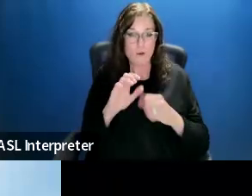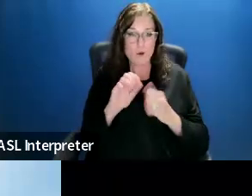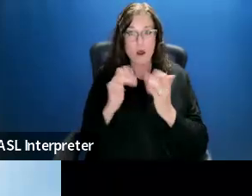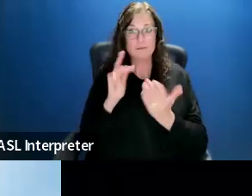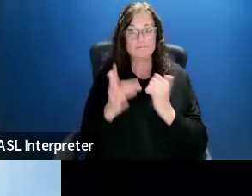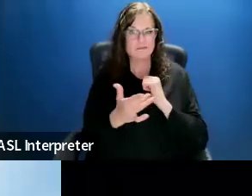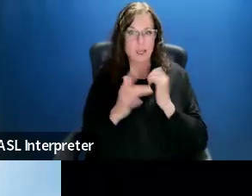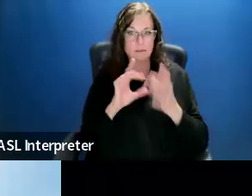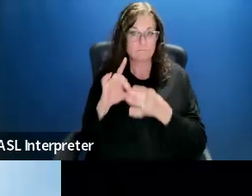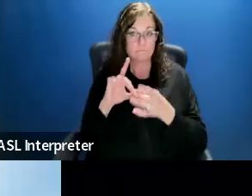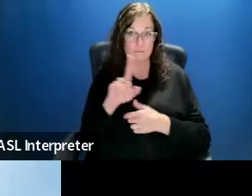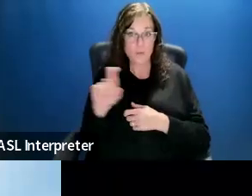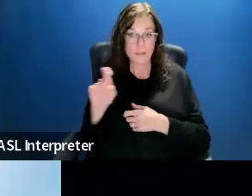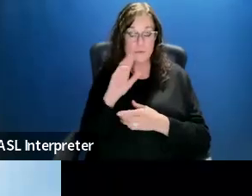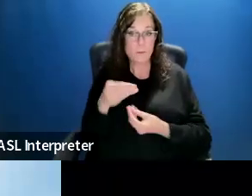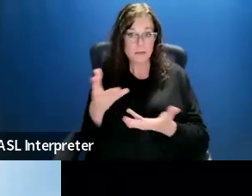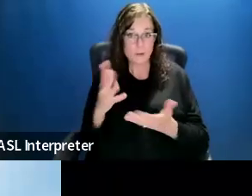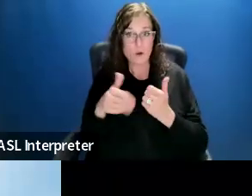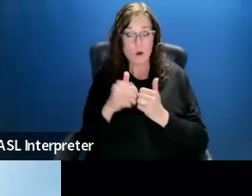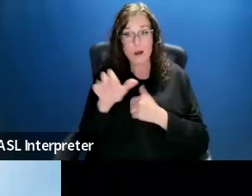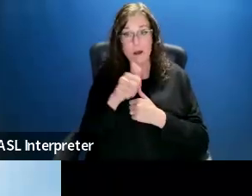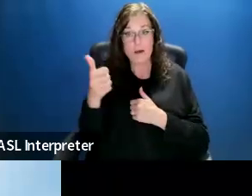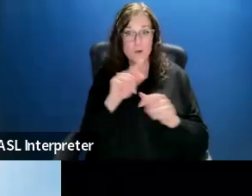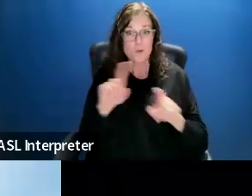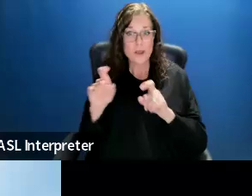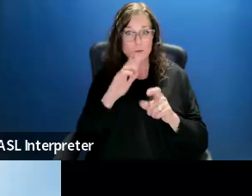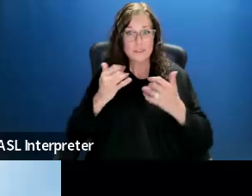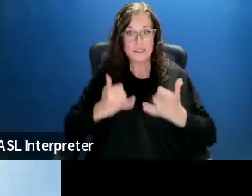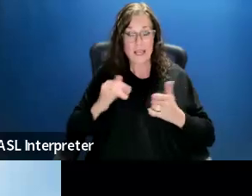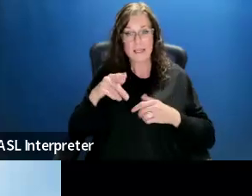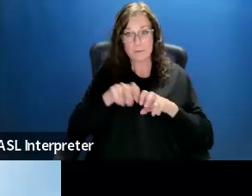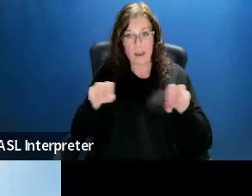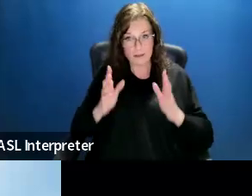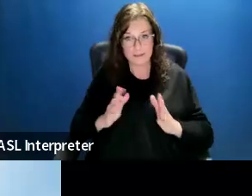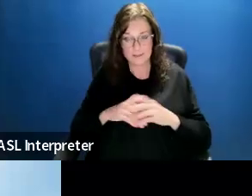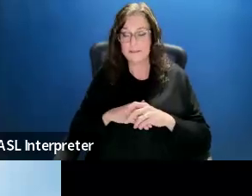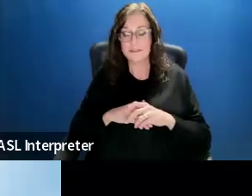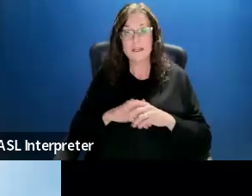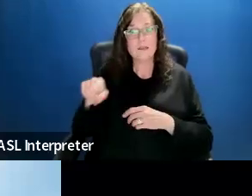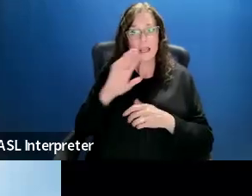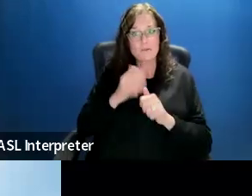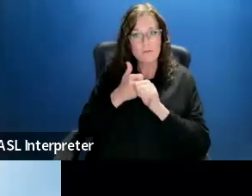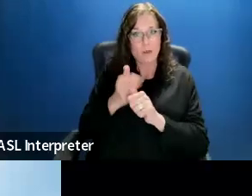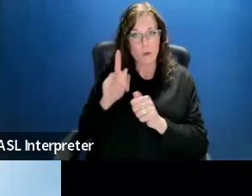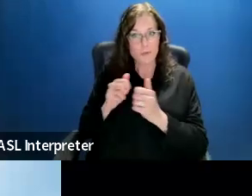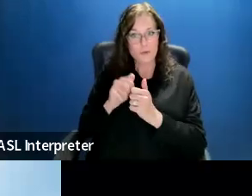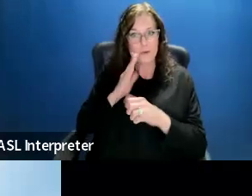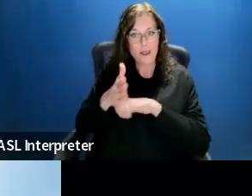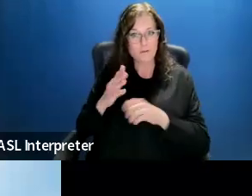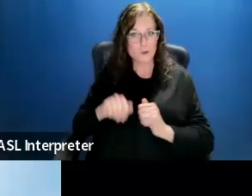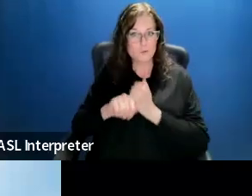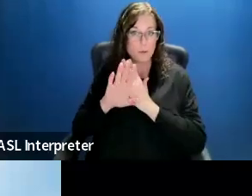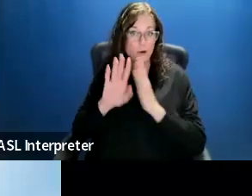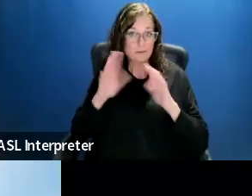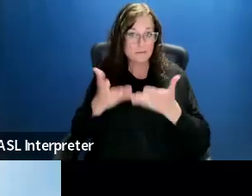tech-related questions, and we'll pass along all other questions to today's panelists so they can follow up with you after the